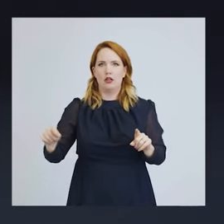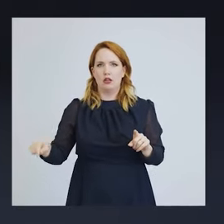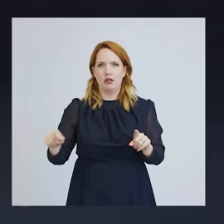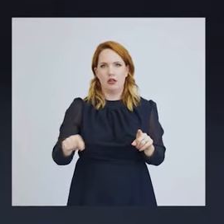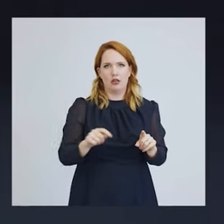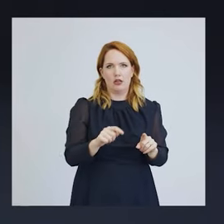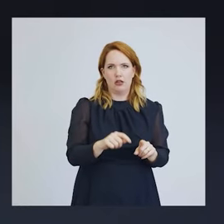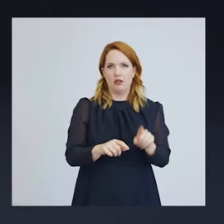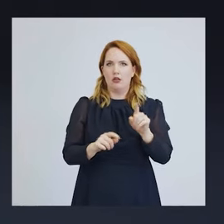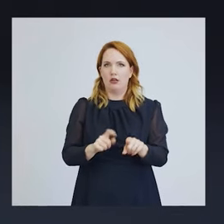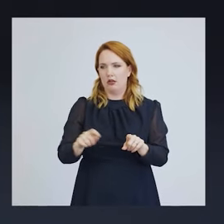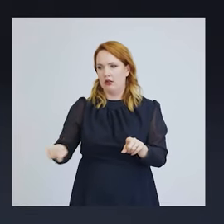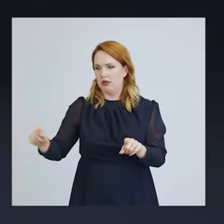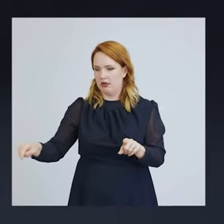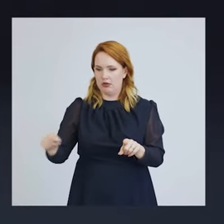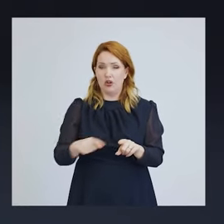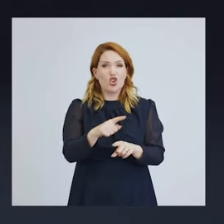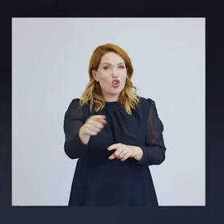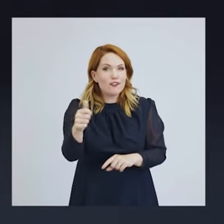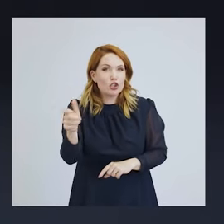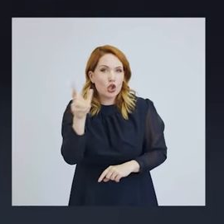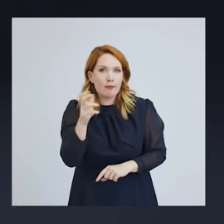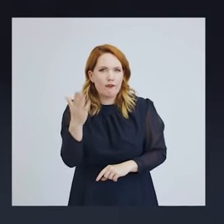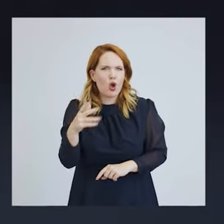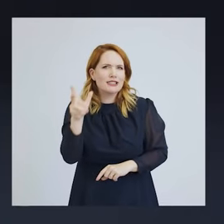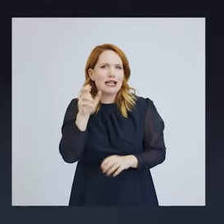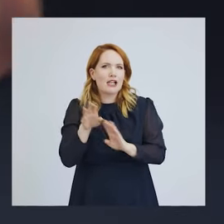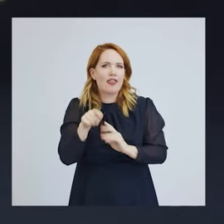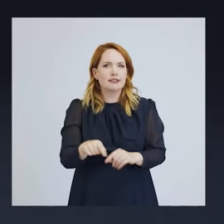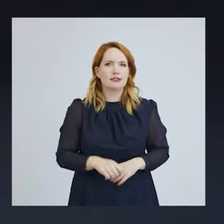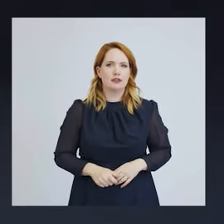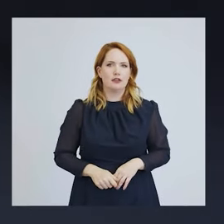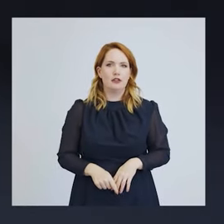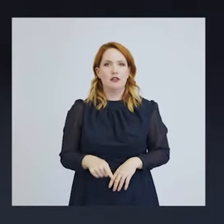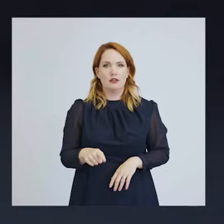a piece. We start with scales. I said, scales? Who's heard a